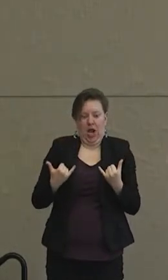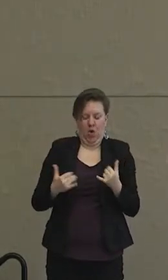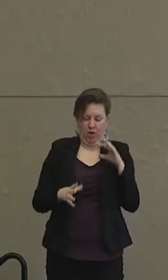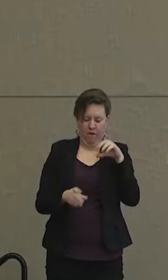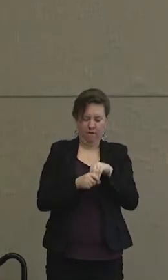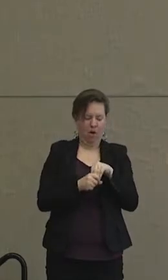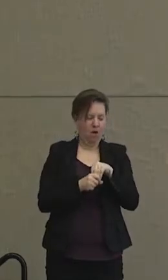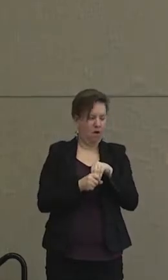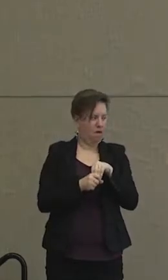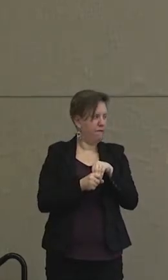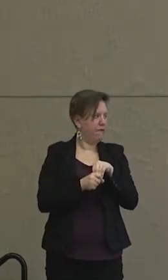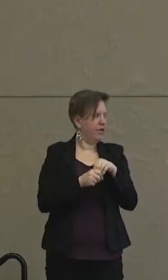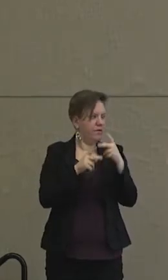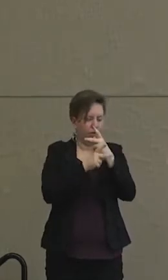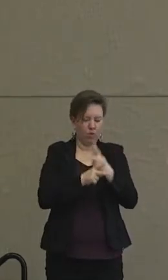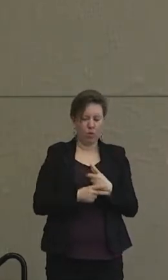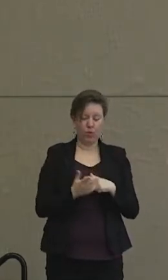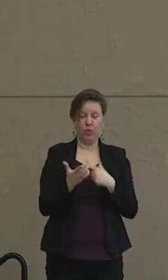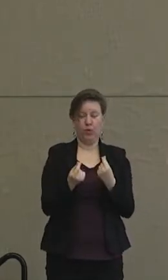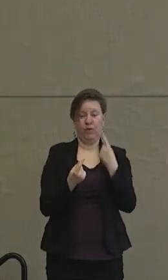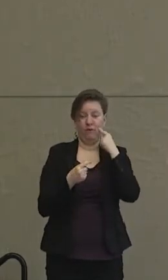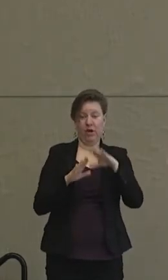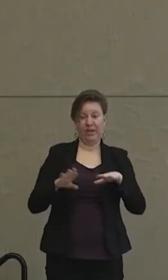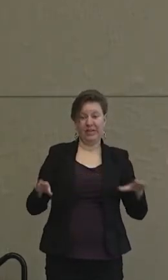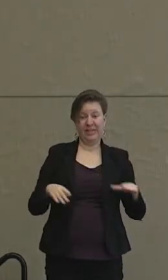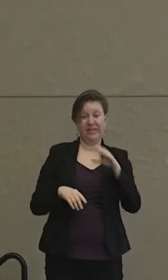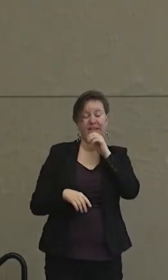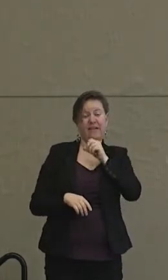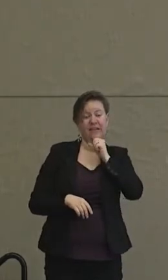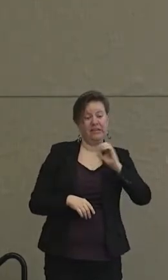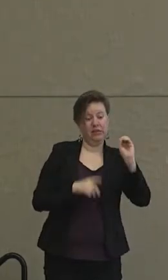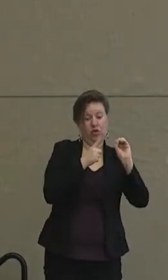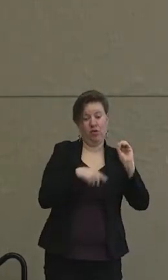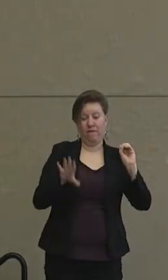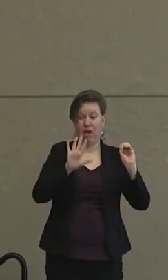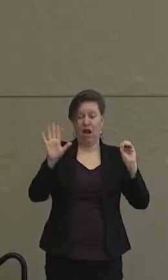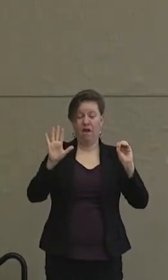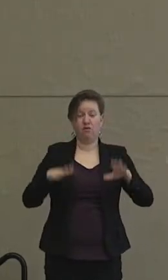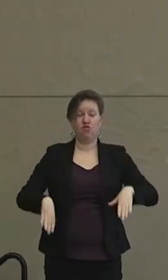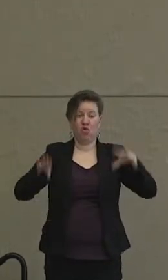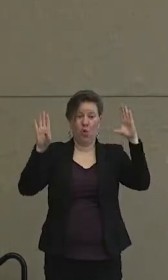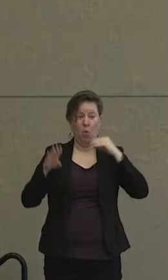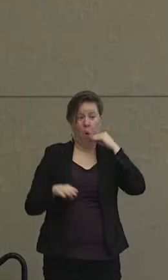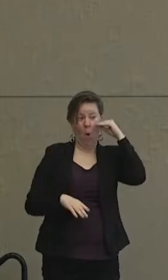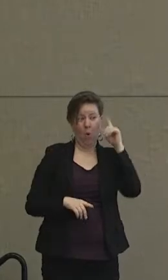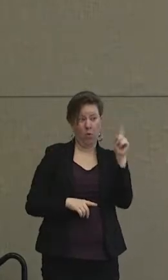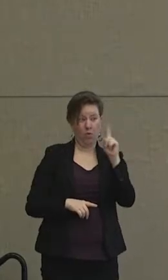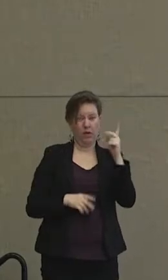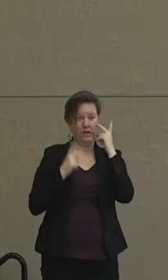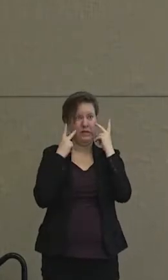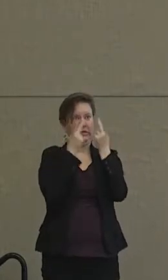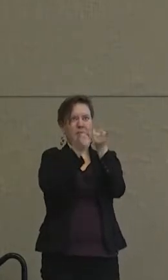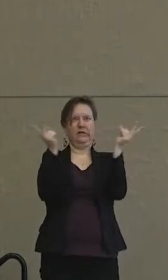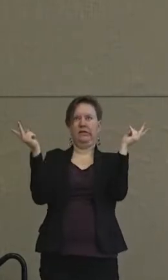involve figuring out what we can do for kids 0 to 5 that are growing up in homes where there's violence. And then